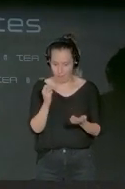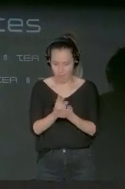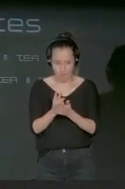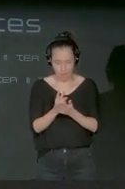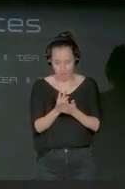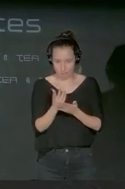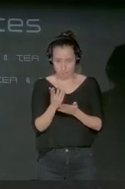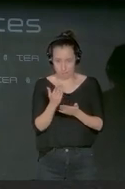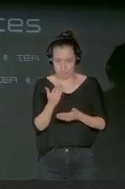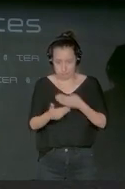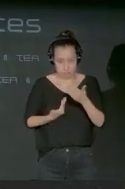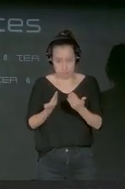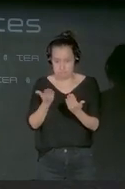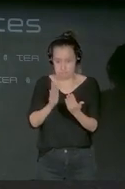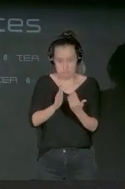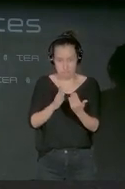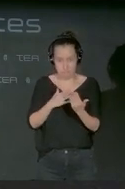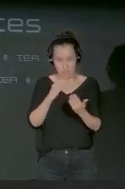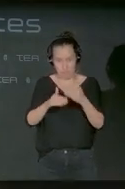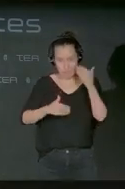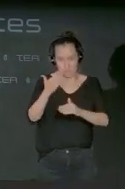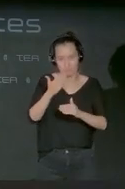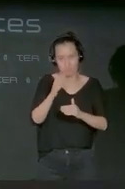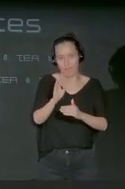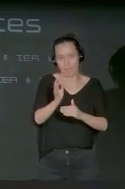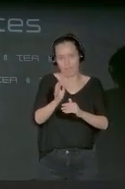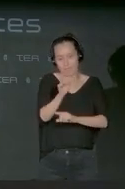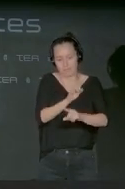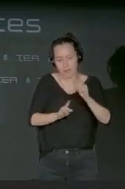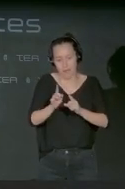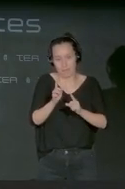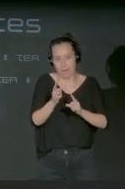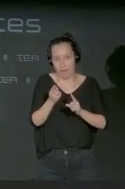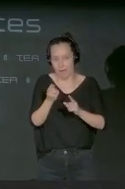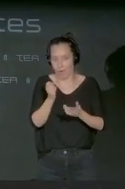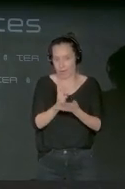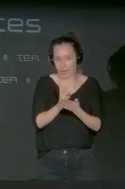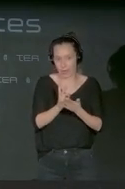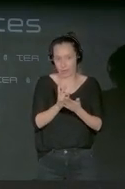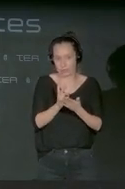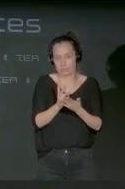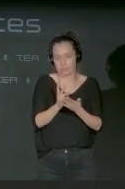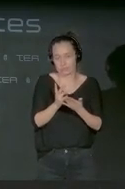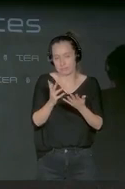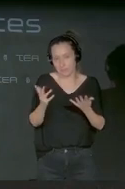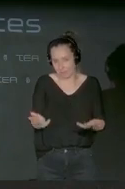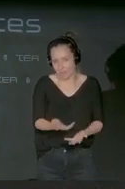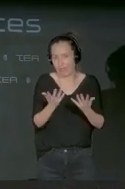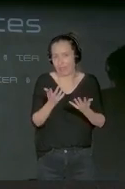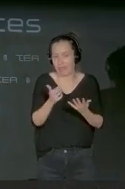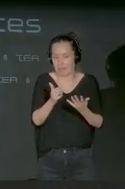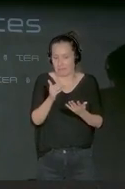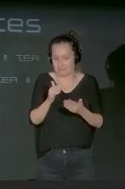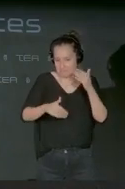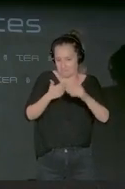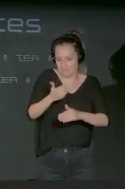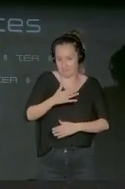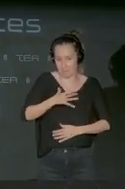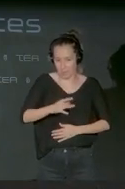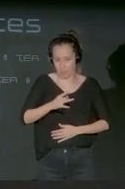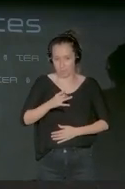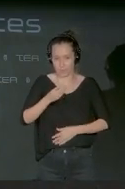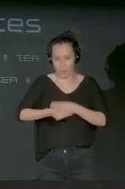AI, so at the moment that's not so much of a problem for us, but AI is developing so quickly that it's difficult